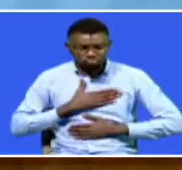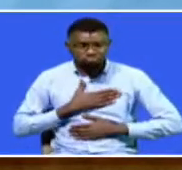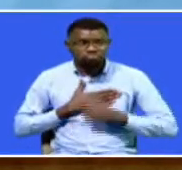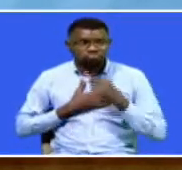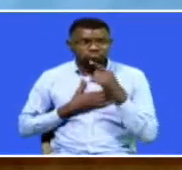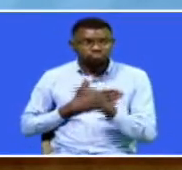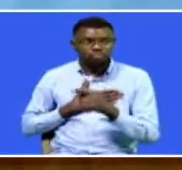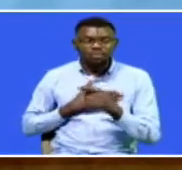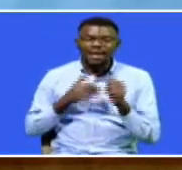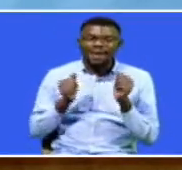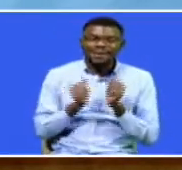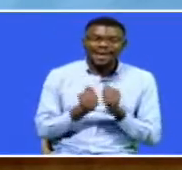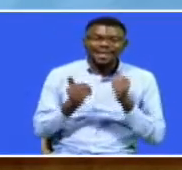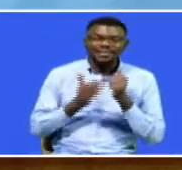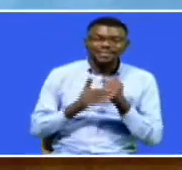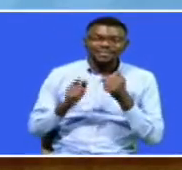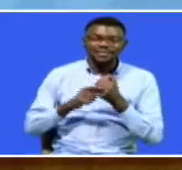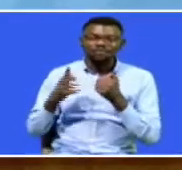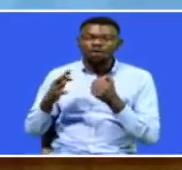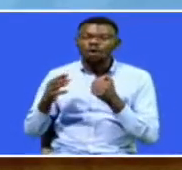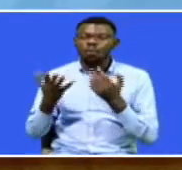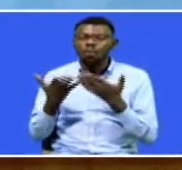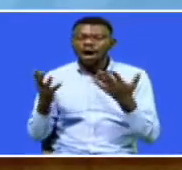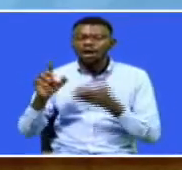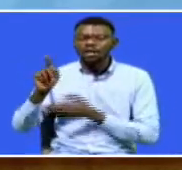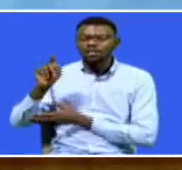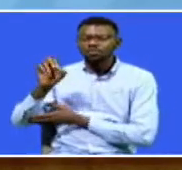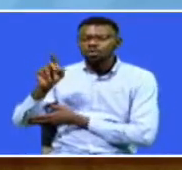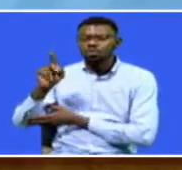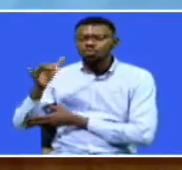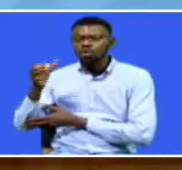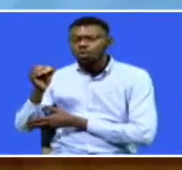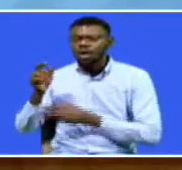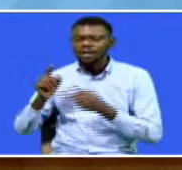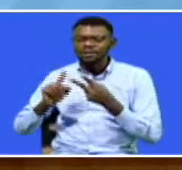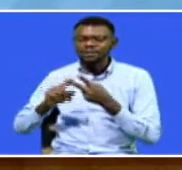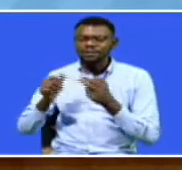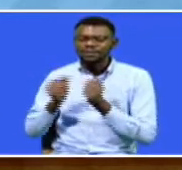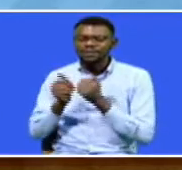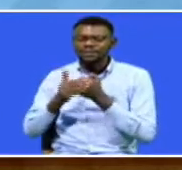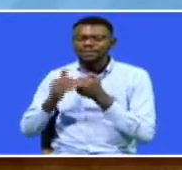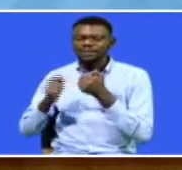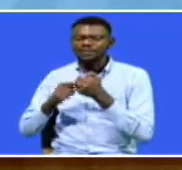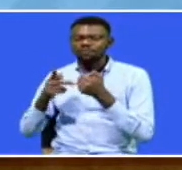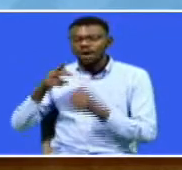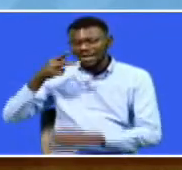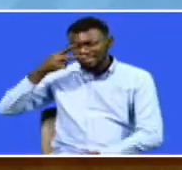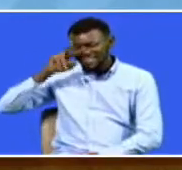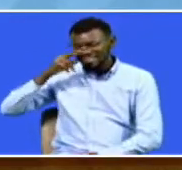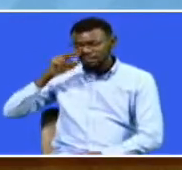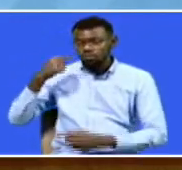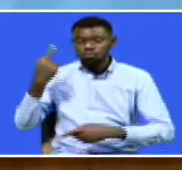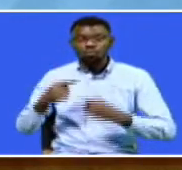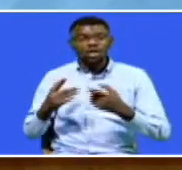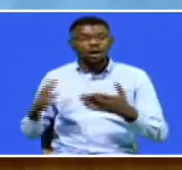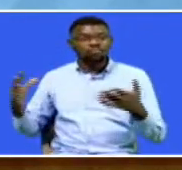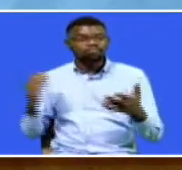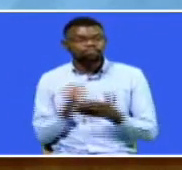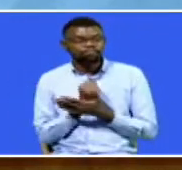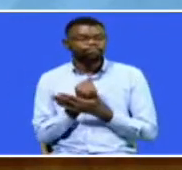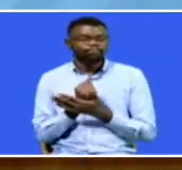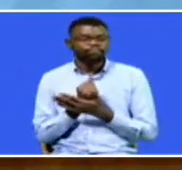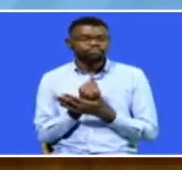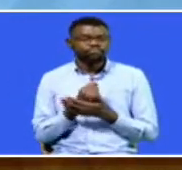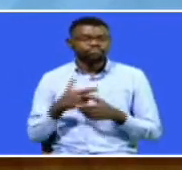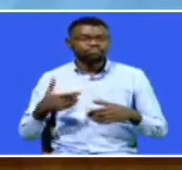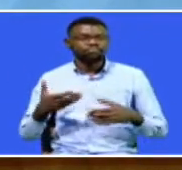the 1964 Tokyo and 1968 Mexico Olympics and won two medals in the 800 meters